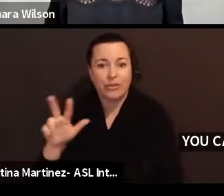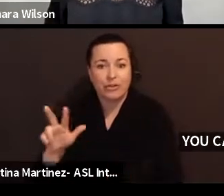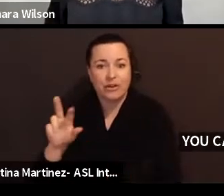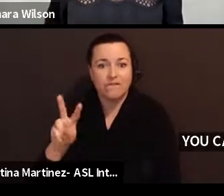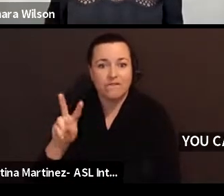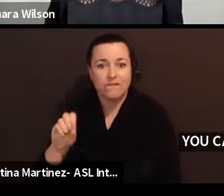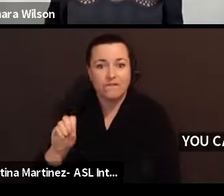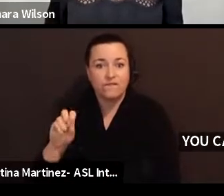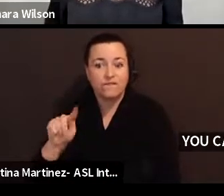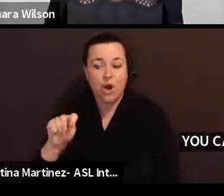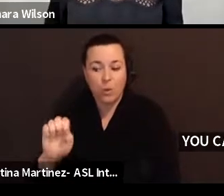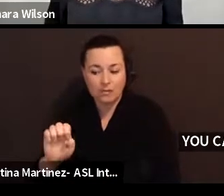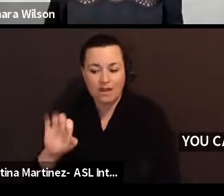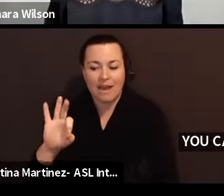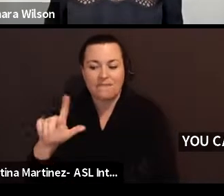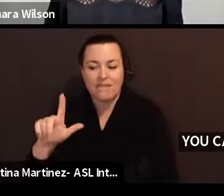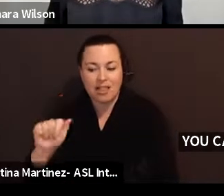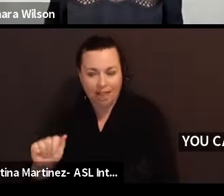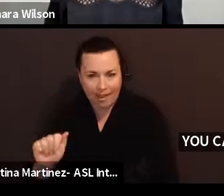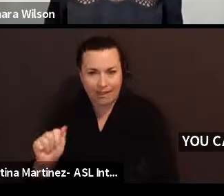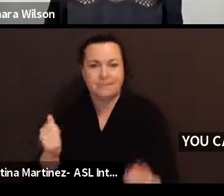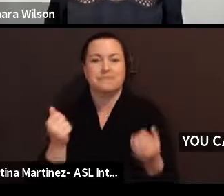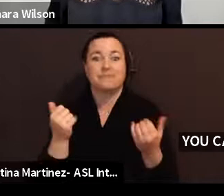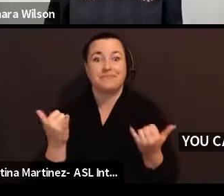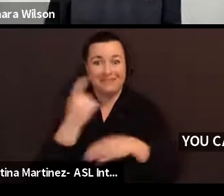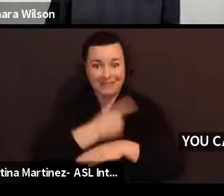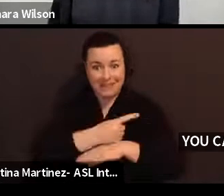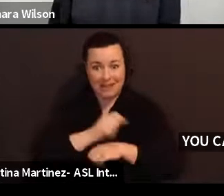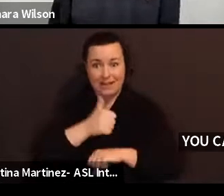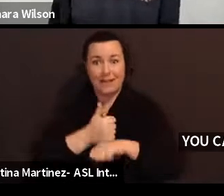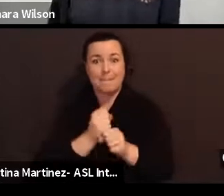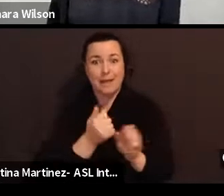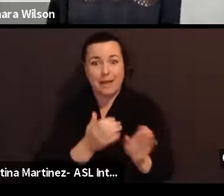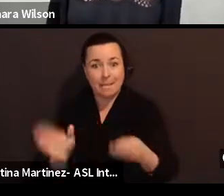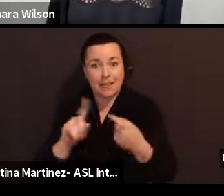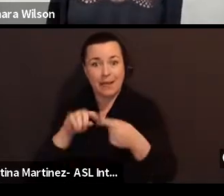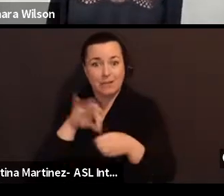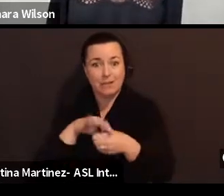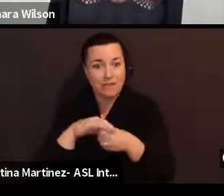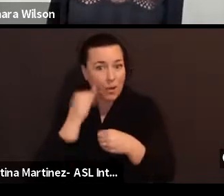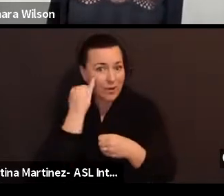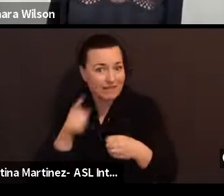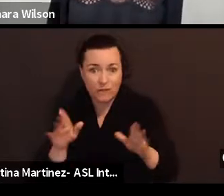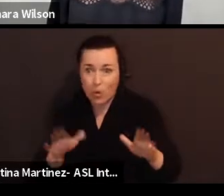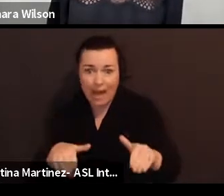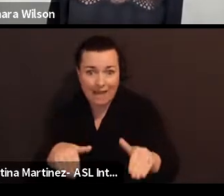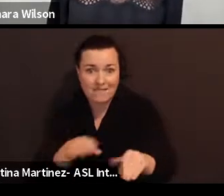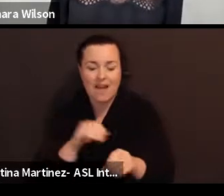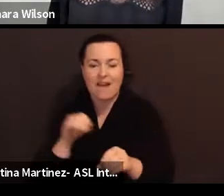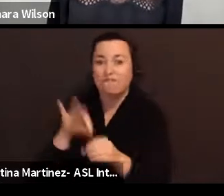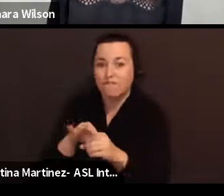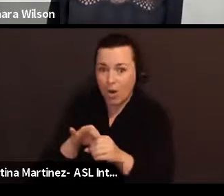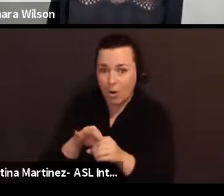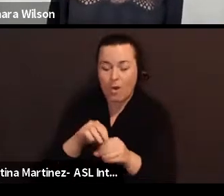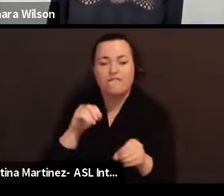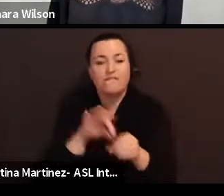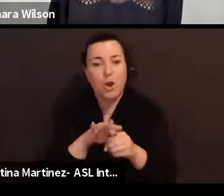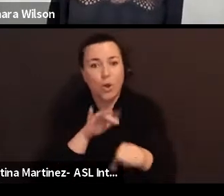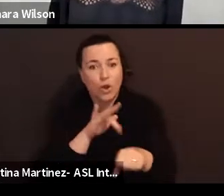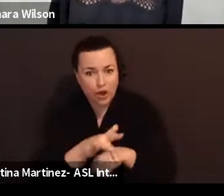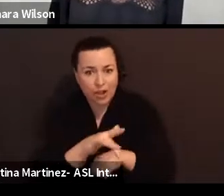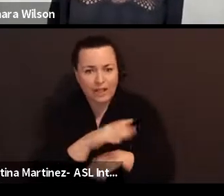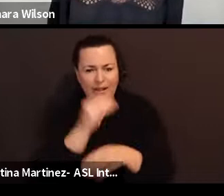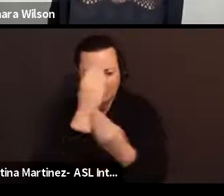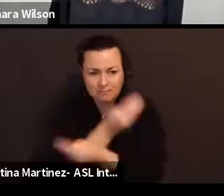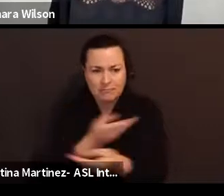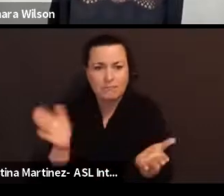833-VOTE-FLA. Today, make a plan to vote if you have not already done so, and vote early, and tell your friends